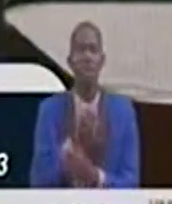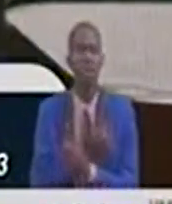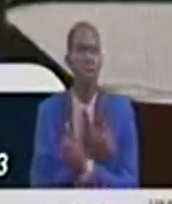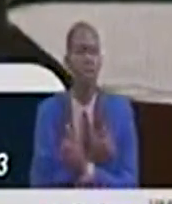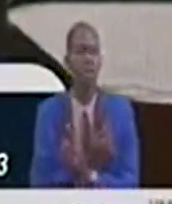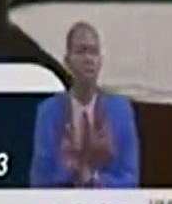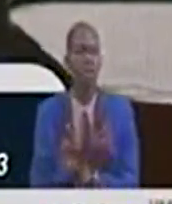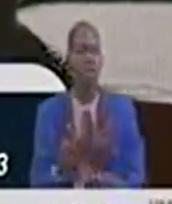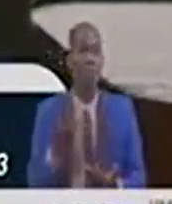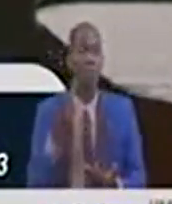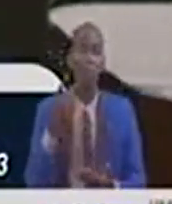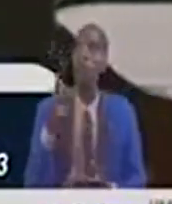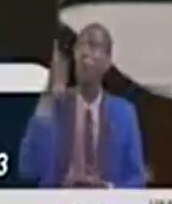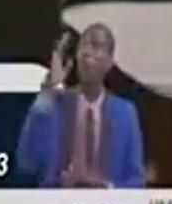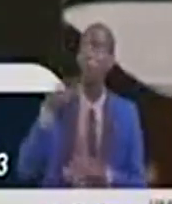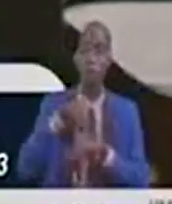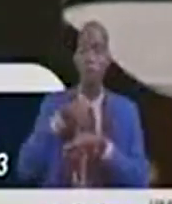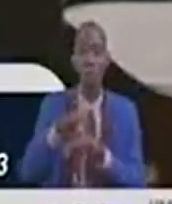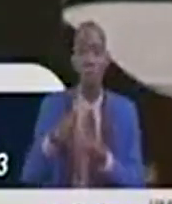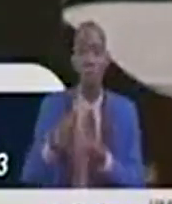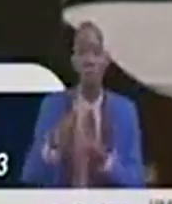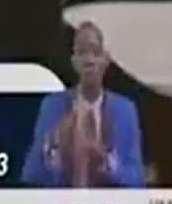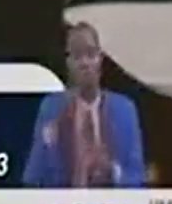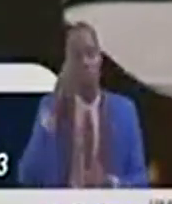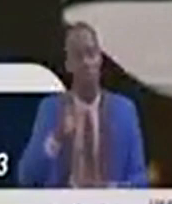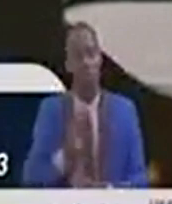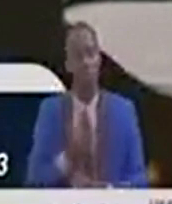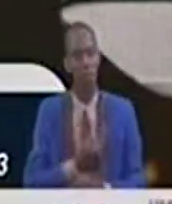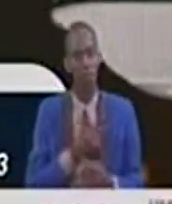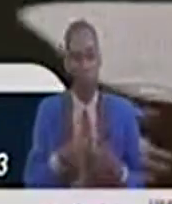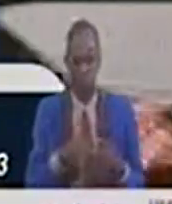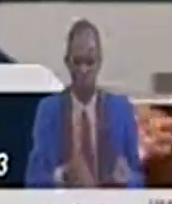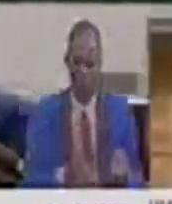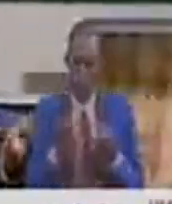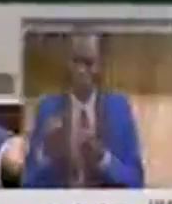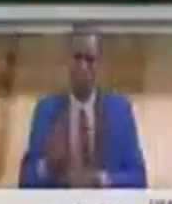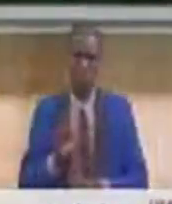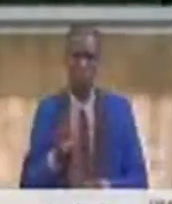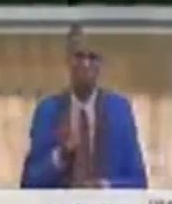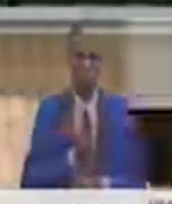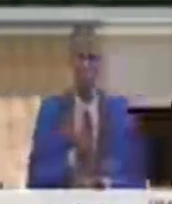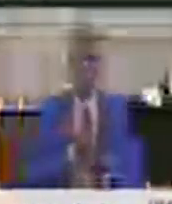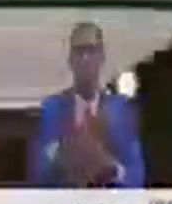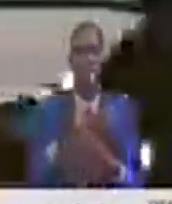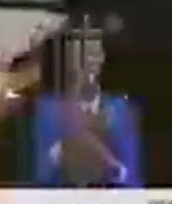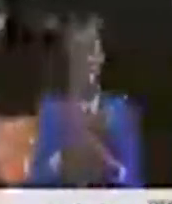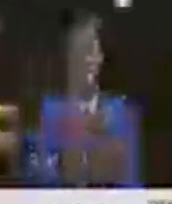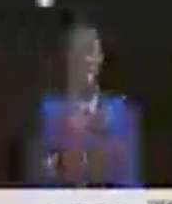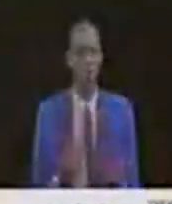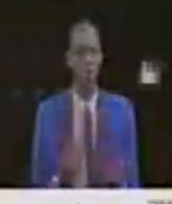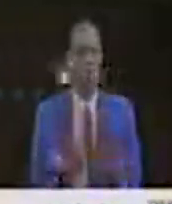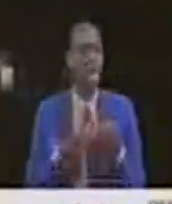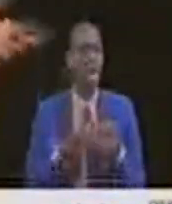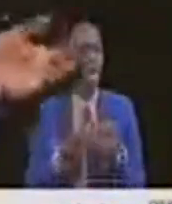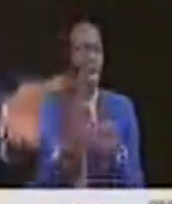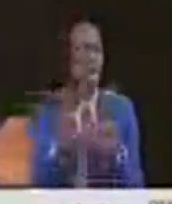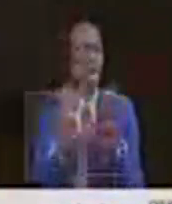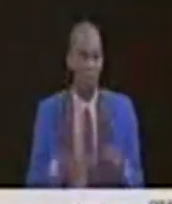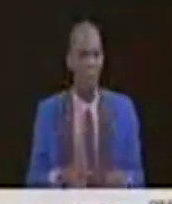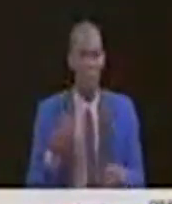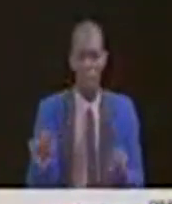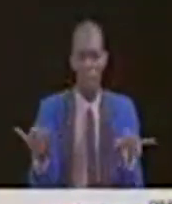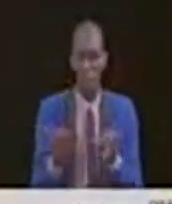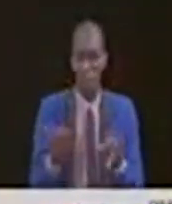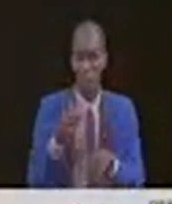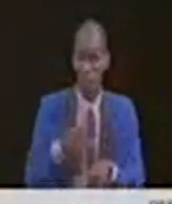Jesus Christ for us that he might set us free from sin. How will he at the same time tempt us to